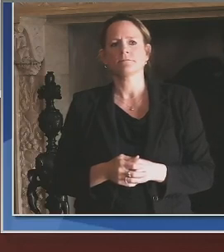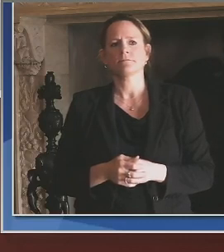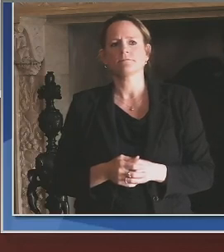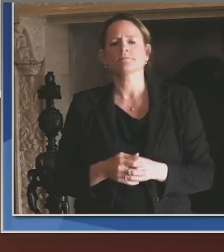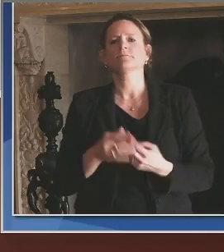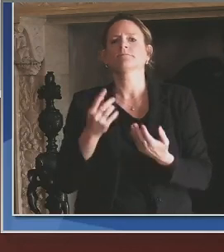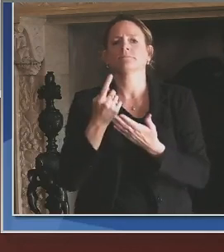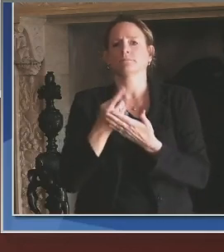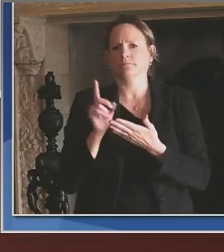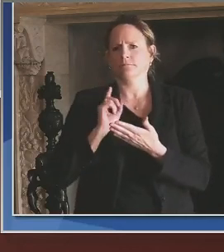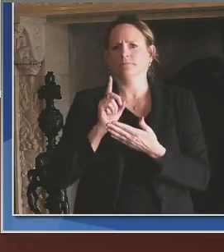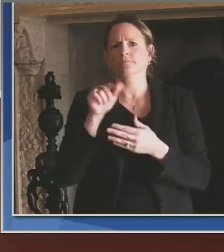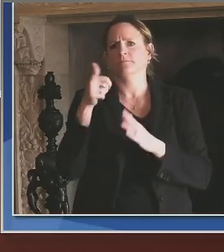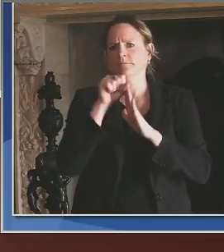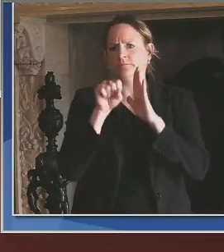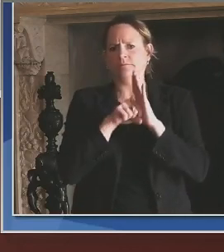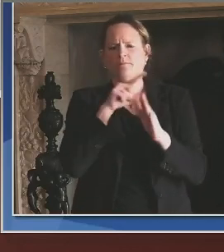learned in the past week?